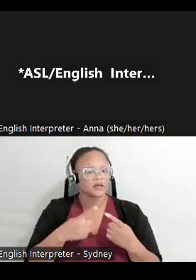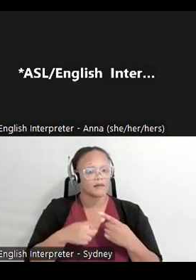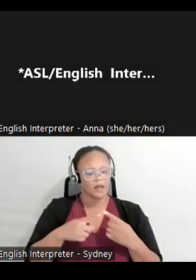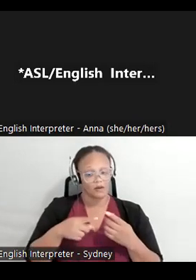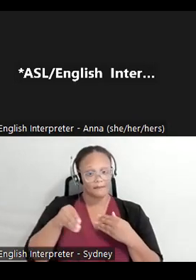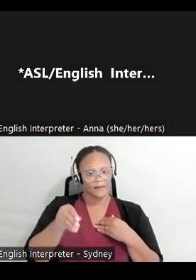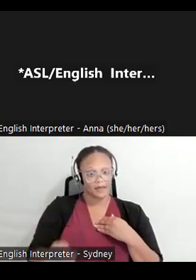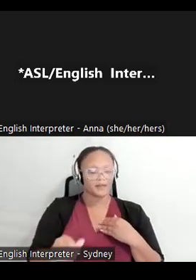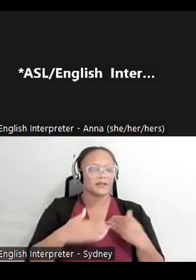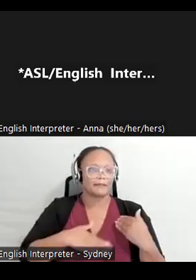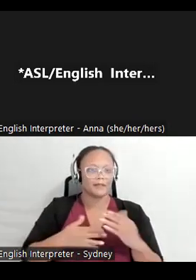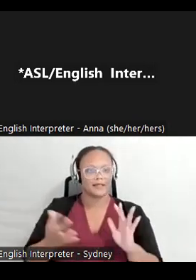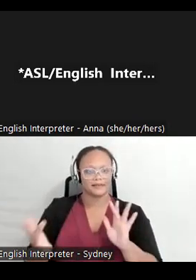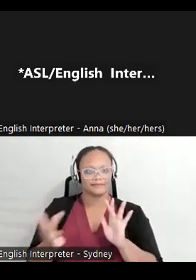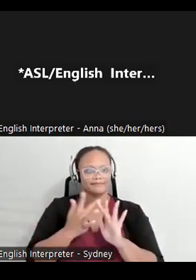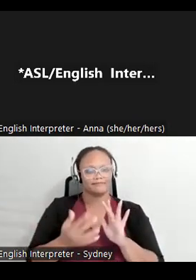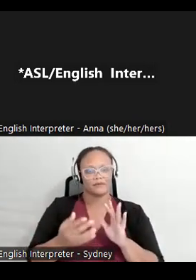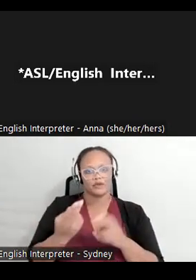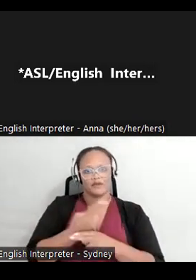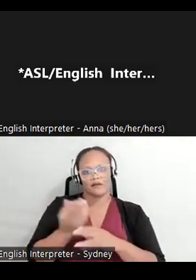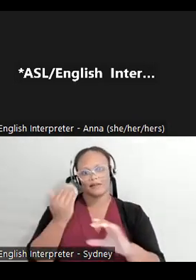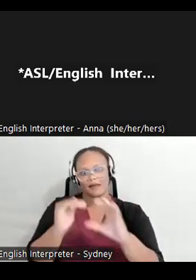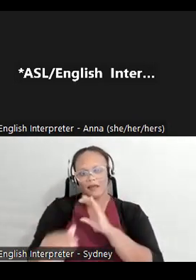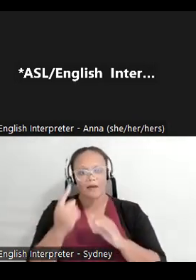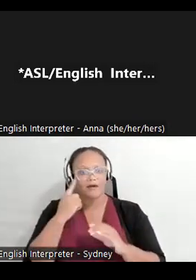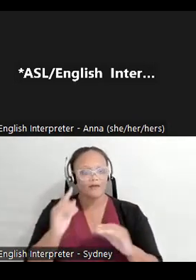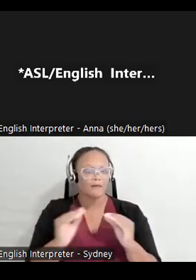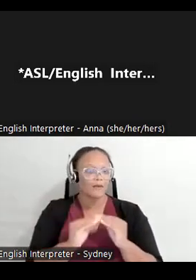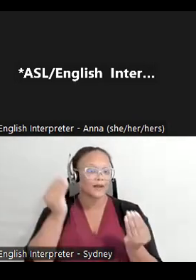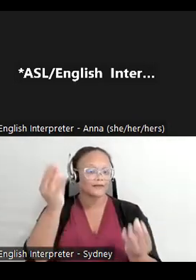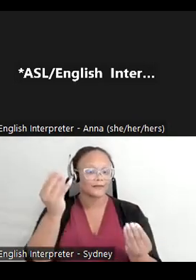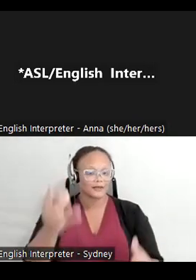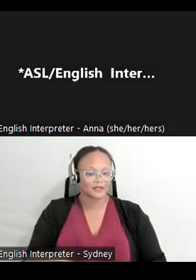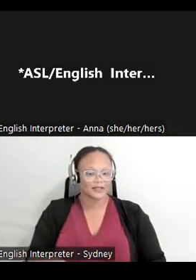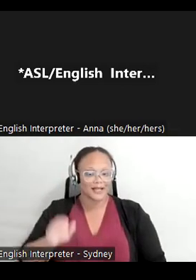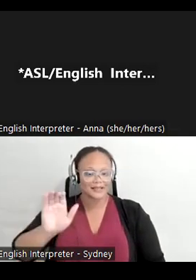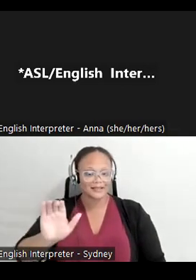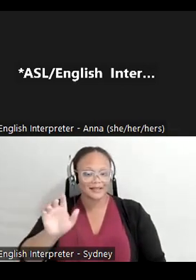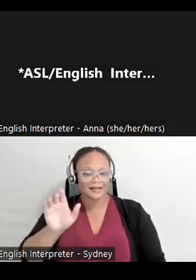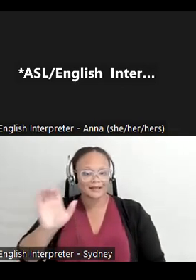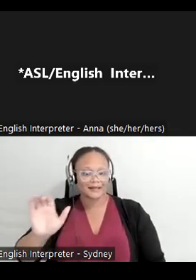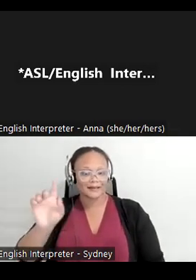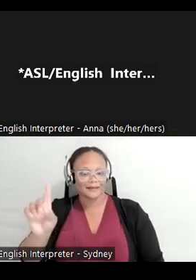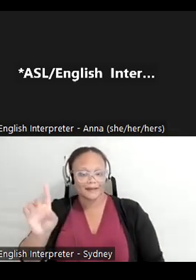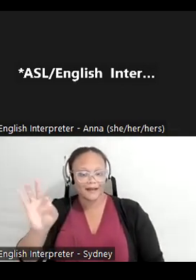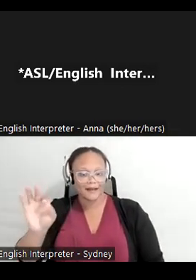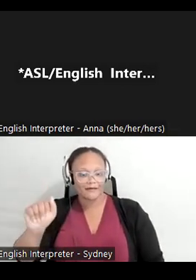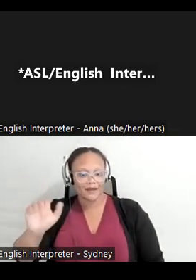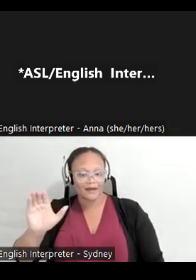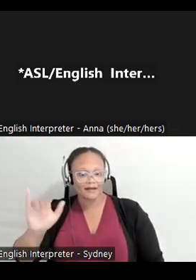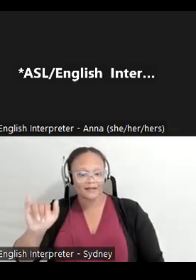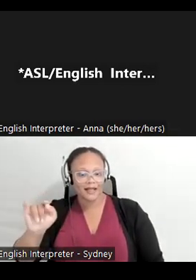dss.ca.gov email for more information. Once all awards are finalized, a complete funding list will be